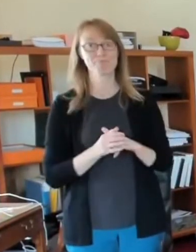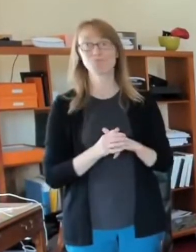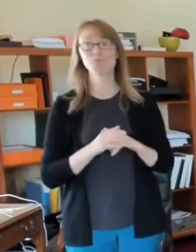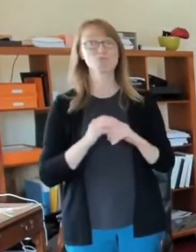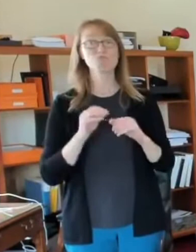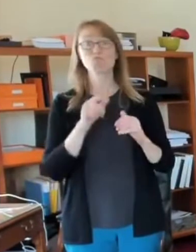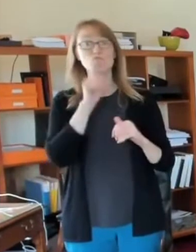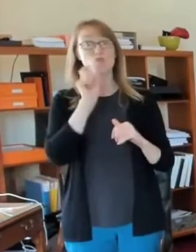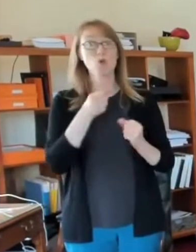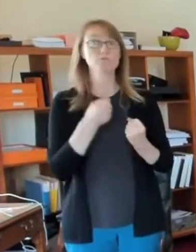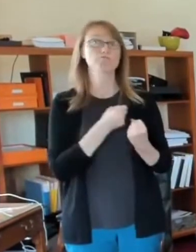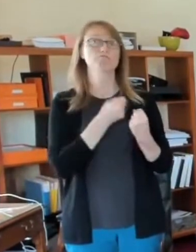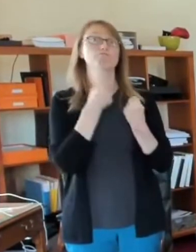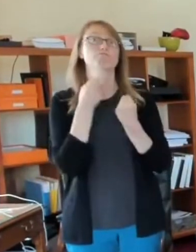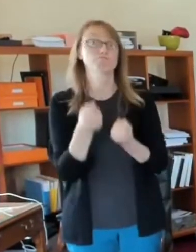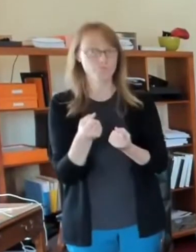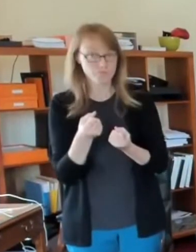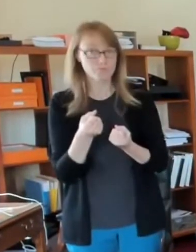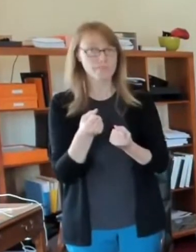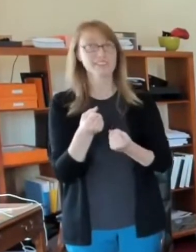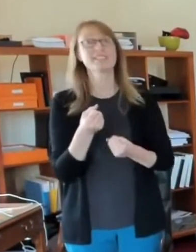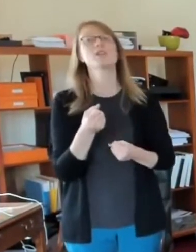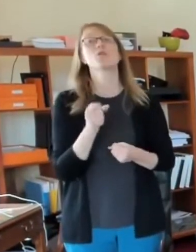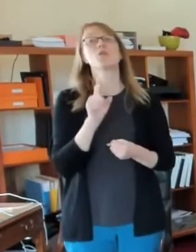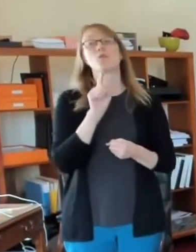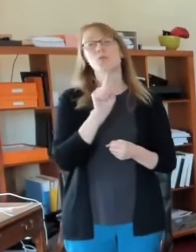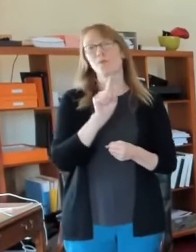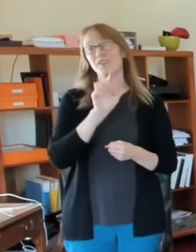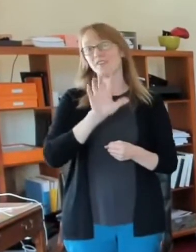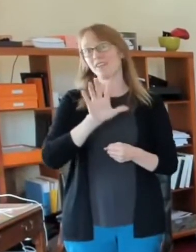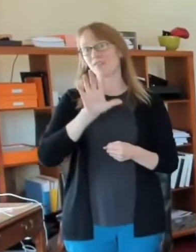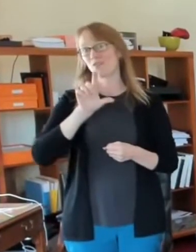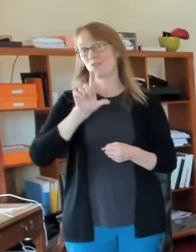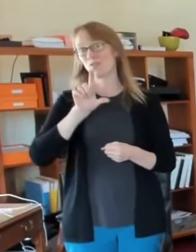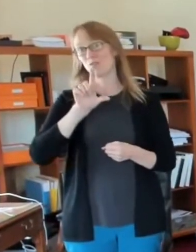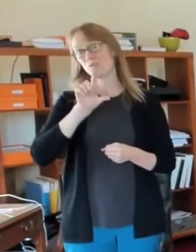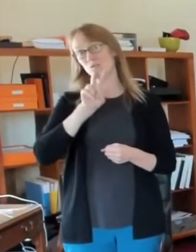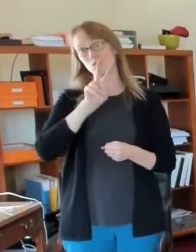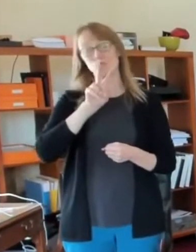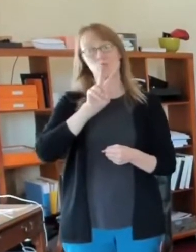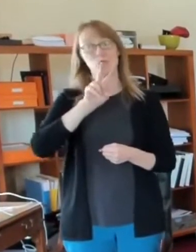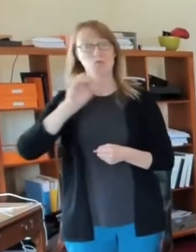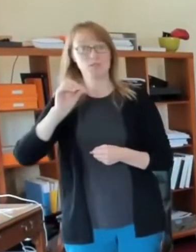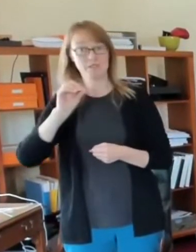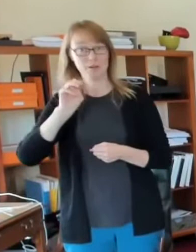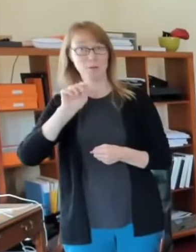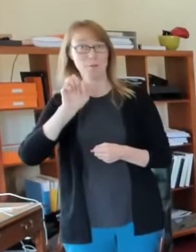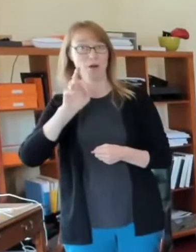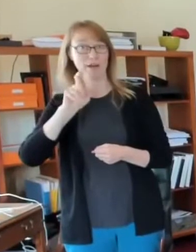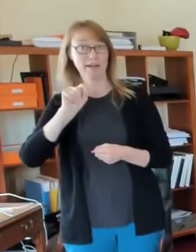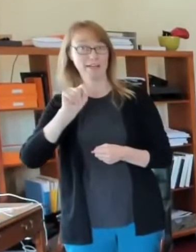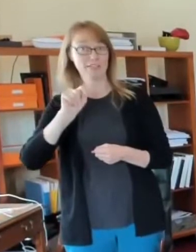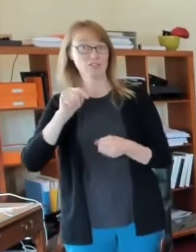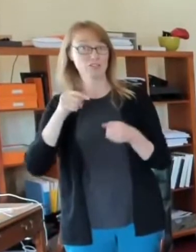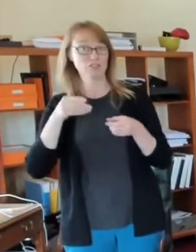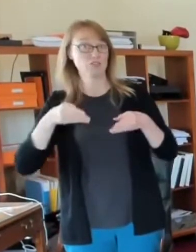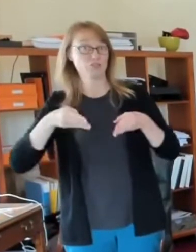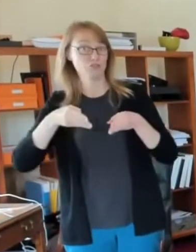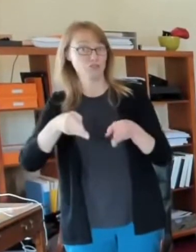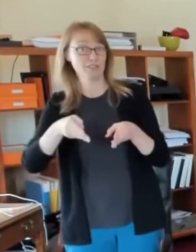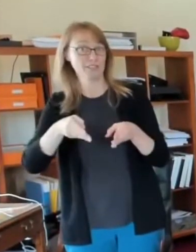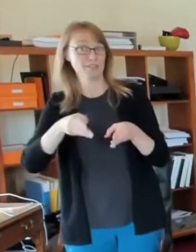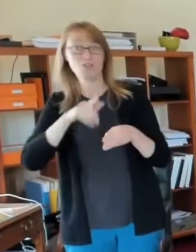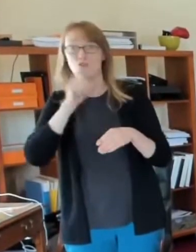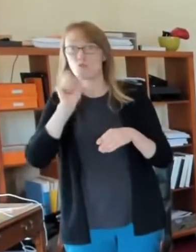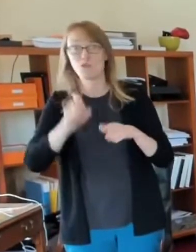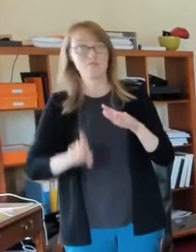trip coming to 1520 Market, which is where municipal court is, or without a physical appearance in the courtroom.